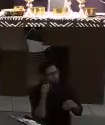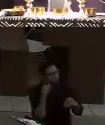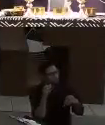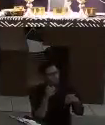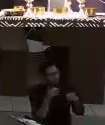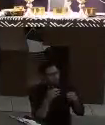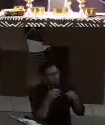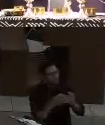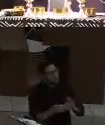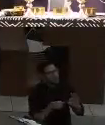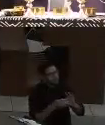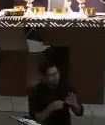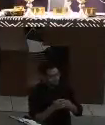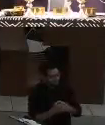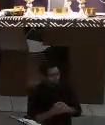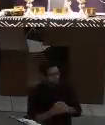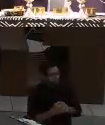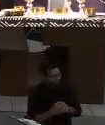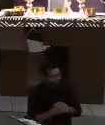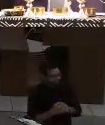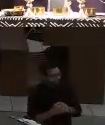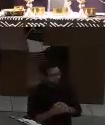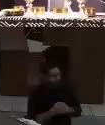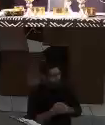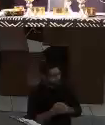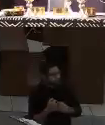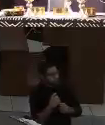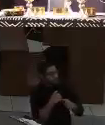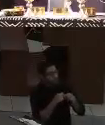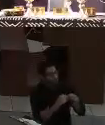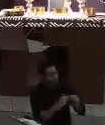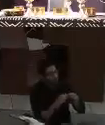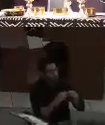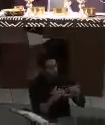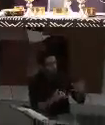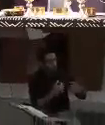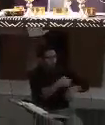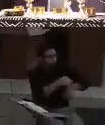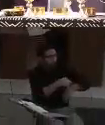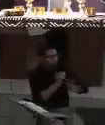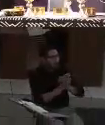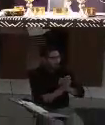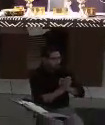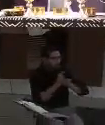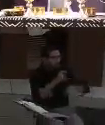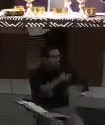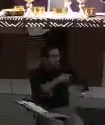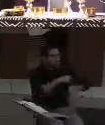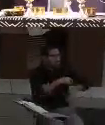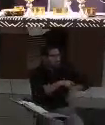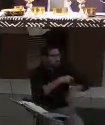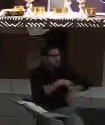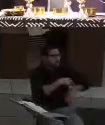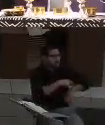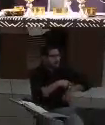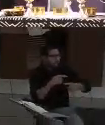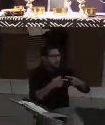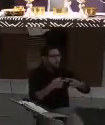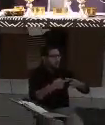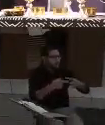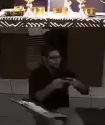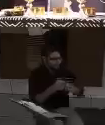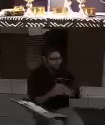story but you. As we continue in our time of worship, our time of offering, our time of recognizing our